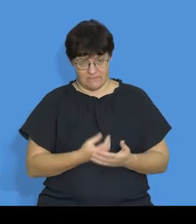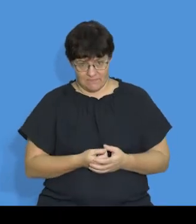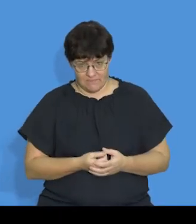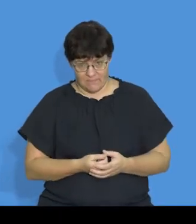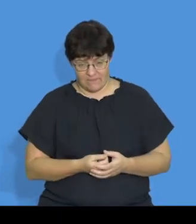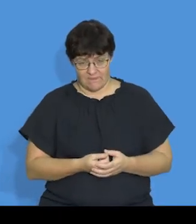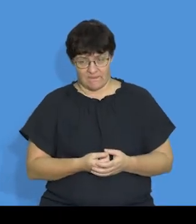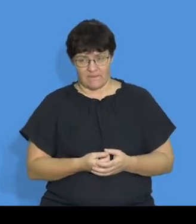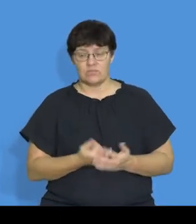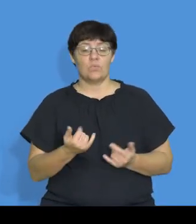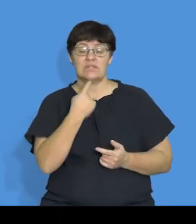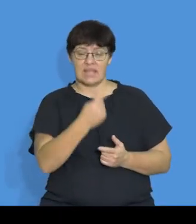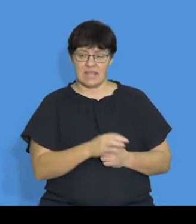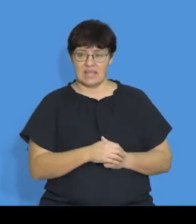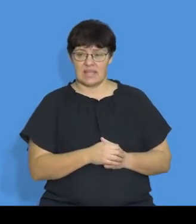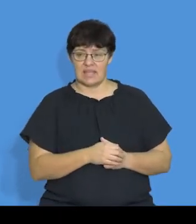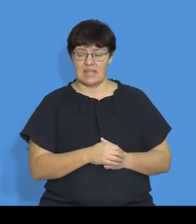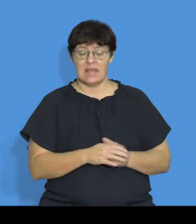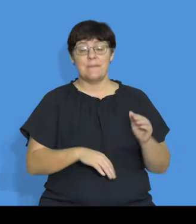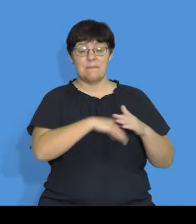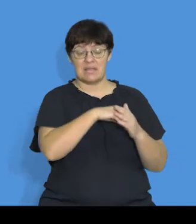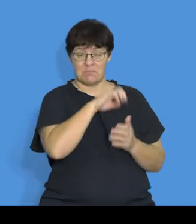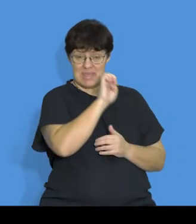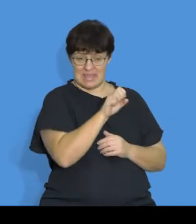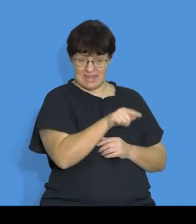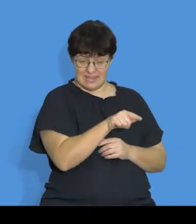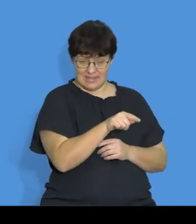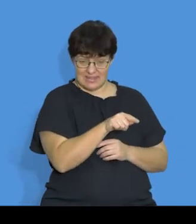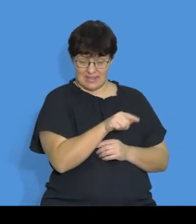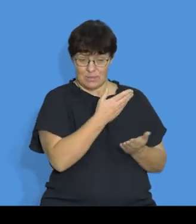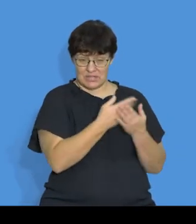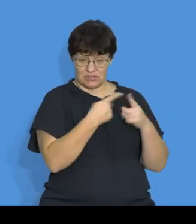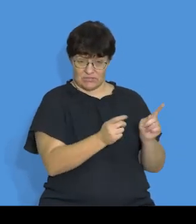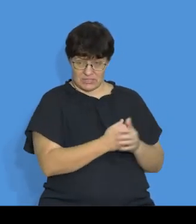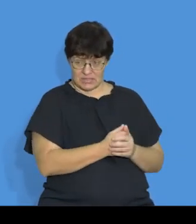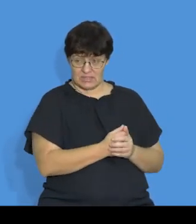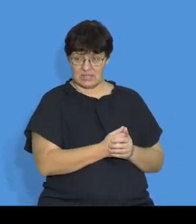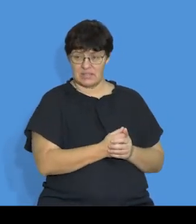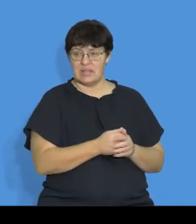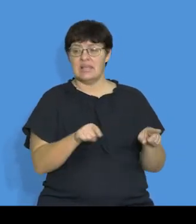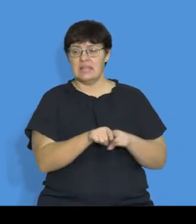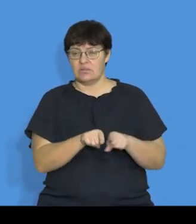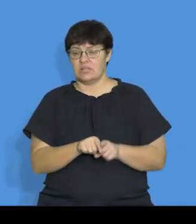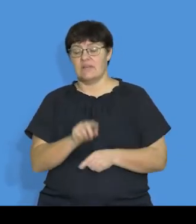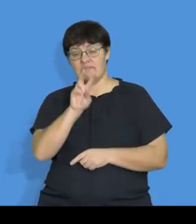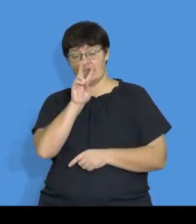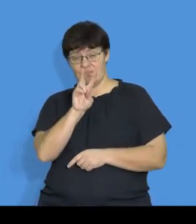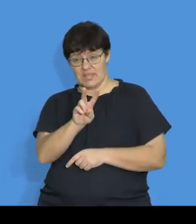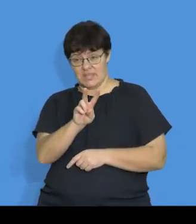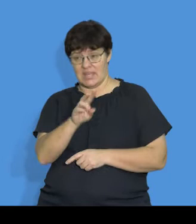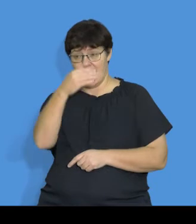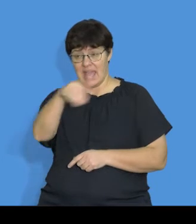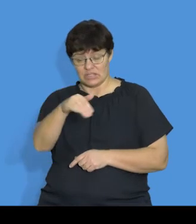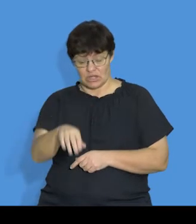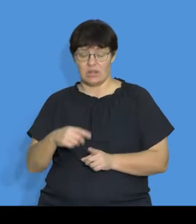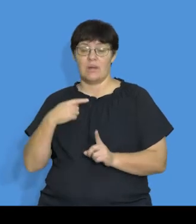words, we are saying that this maximum potential difference, which is the EMF, is split between the external circuit